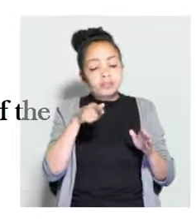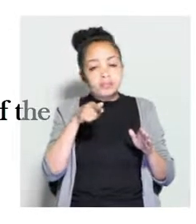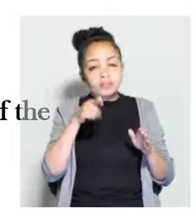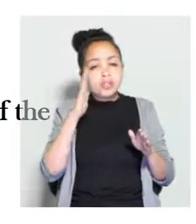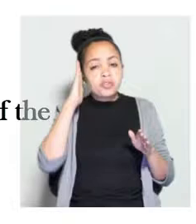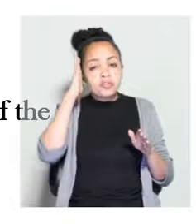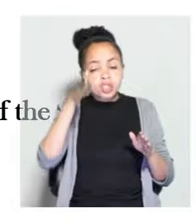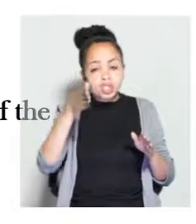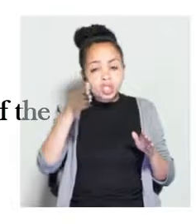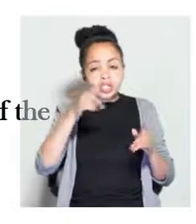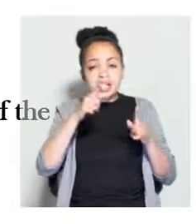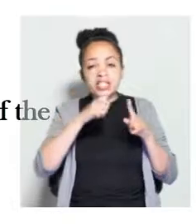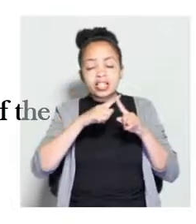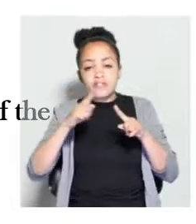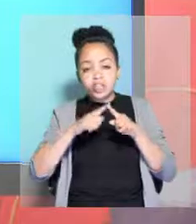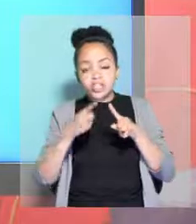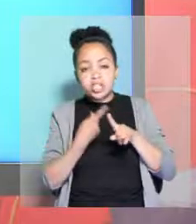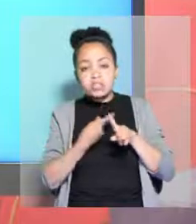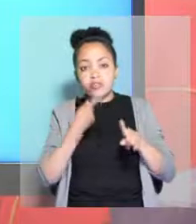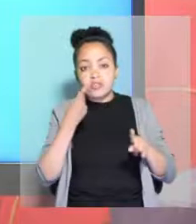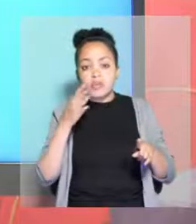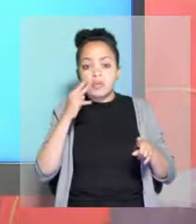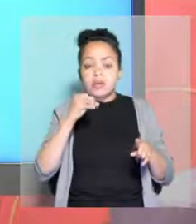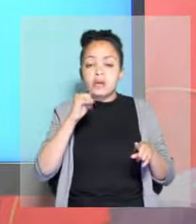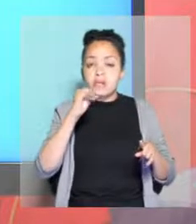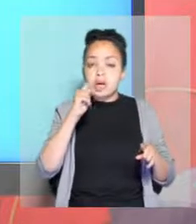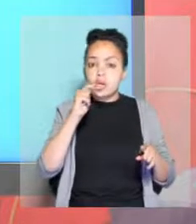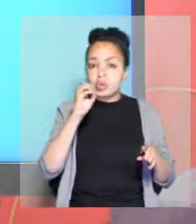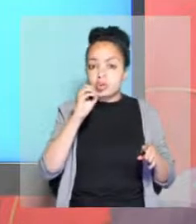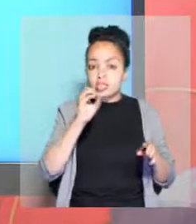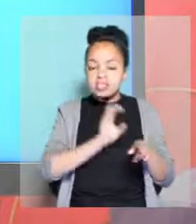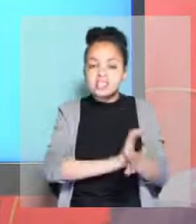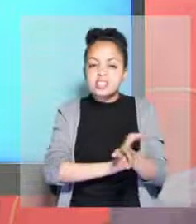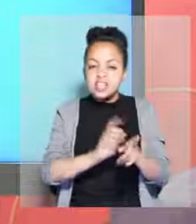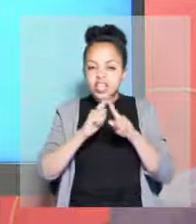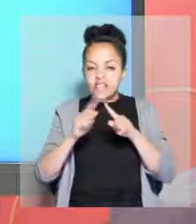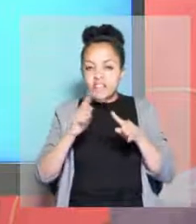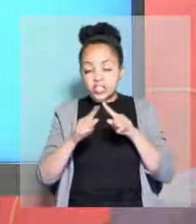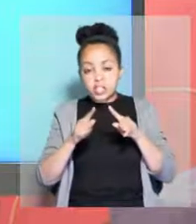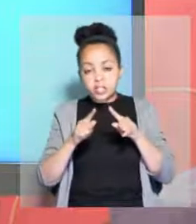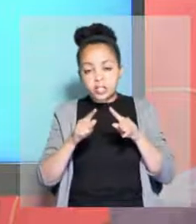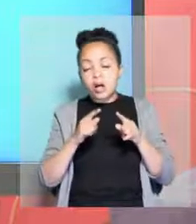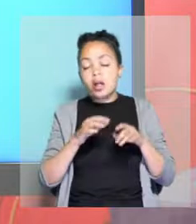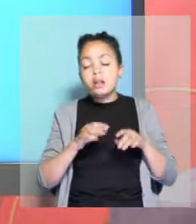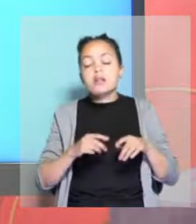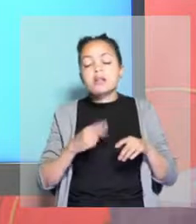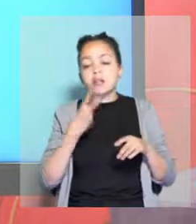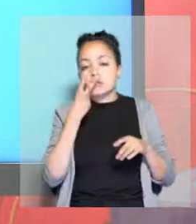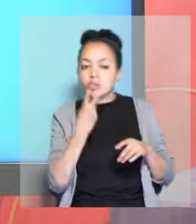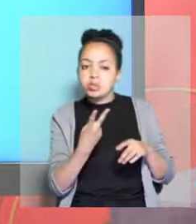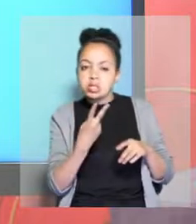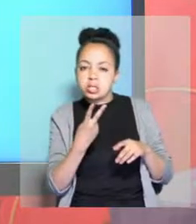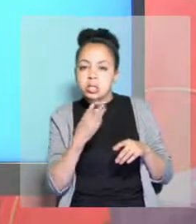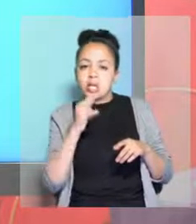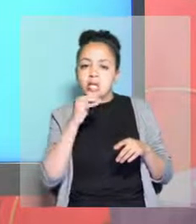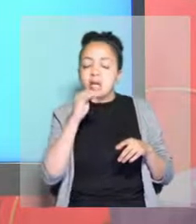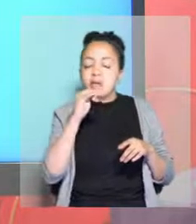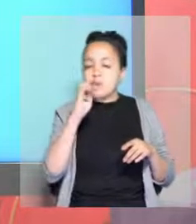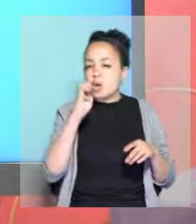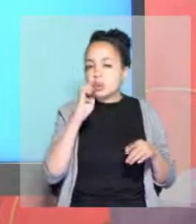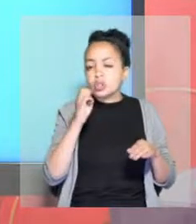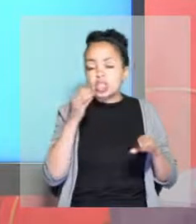division that differentiate from mitotic cell division are the following: where meiosis